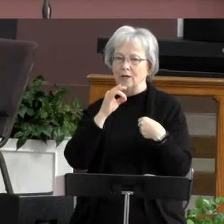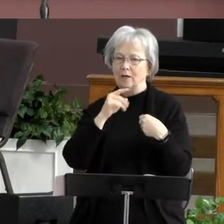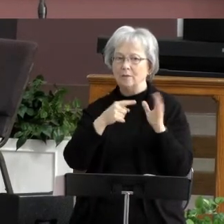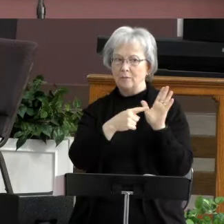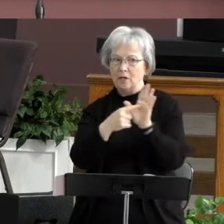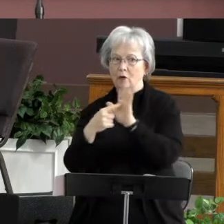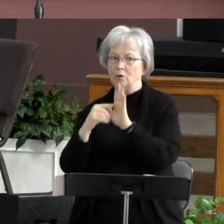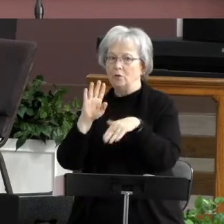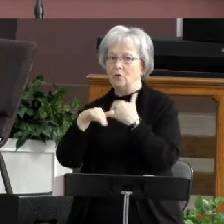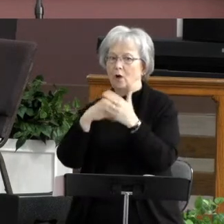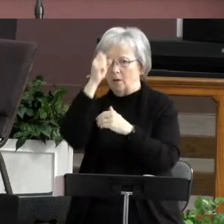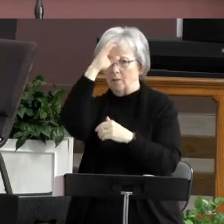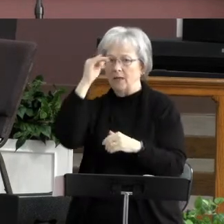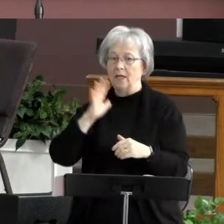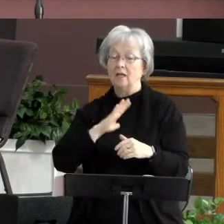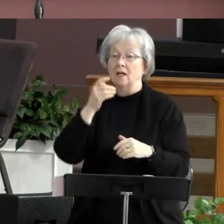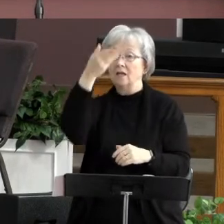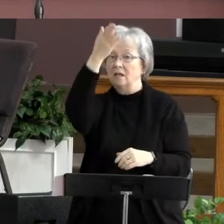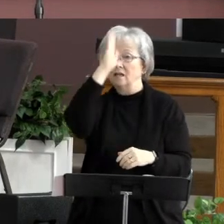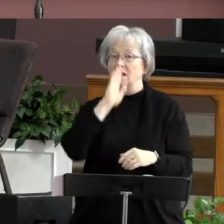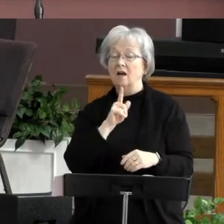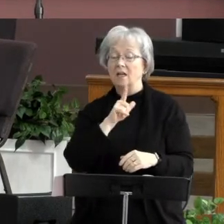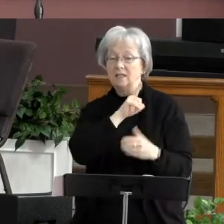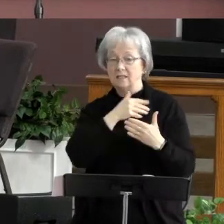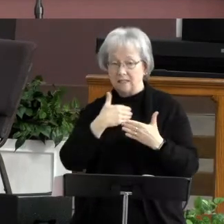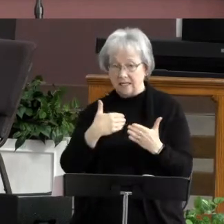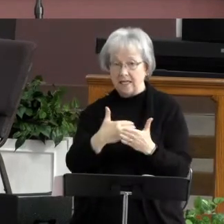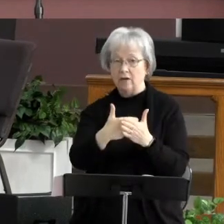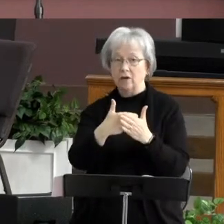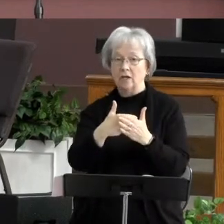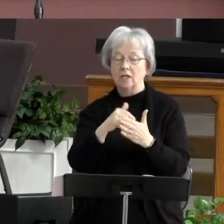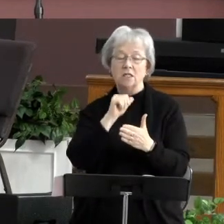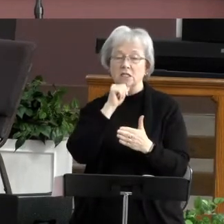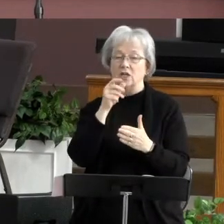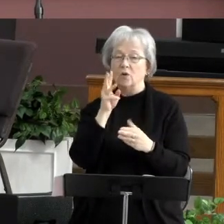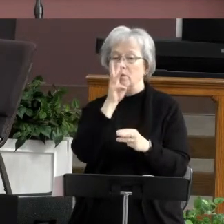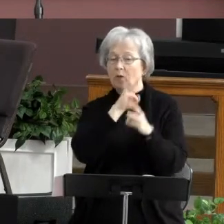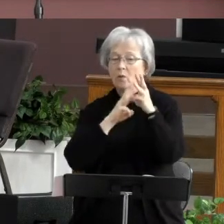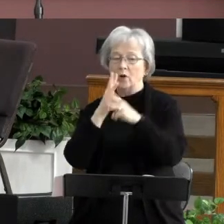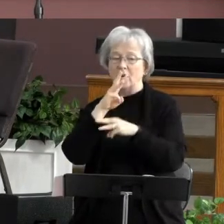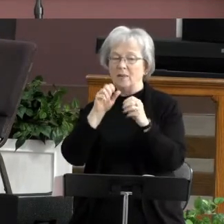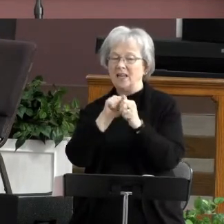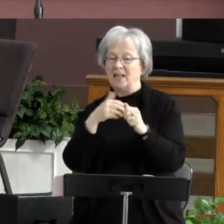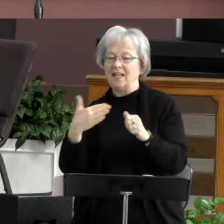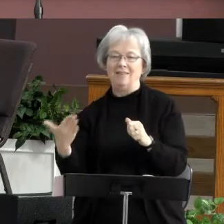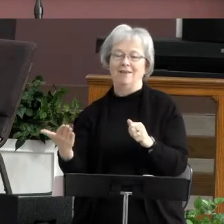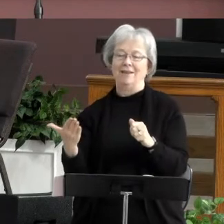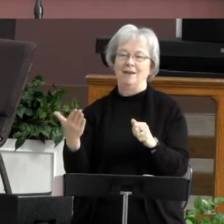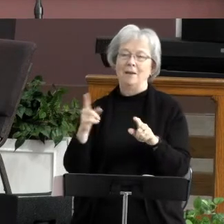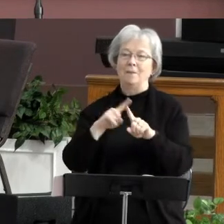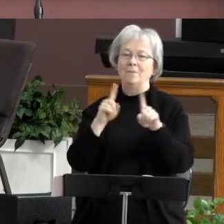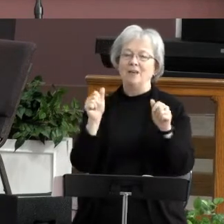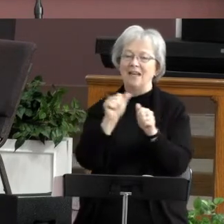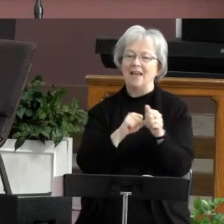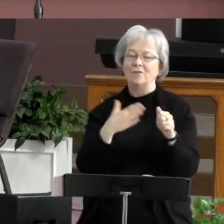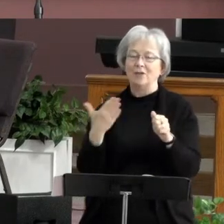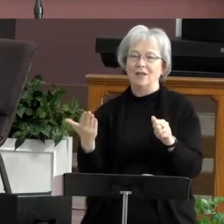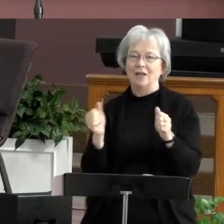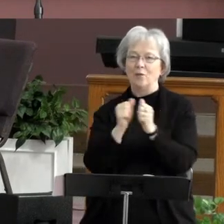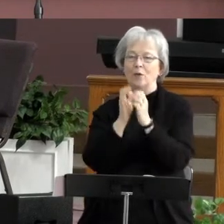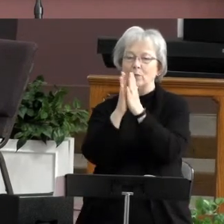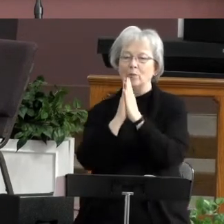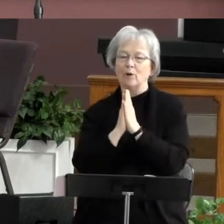The Lord is near. Be anxious for nothing, but in everything, by prayer and supplication